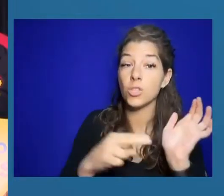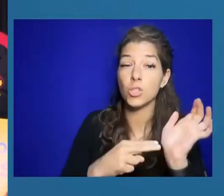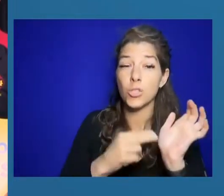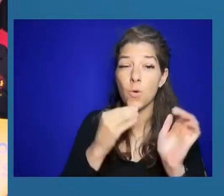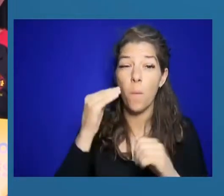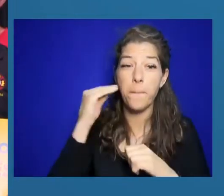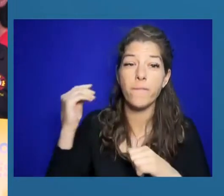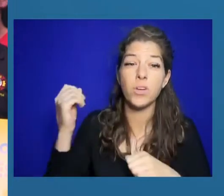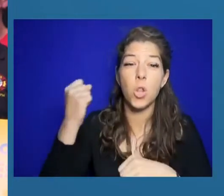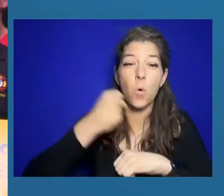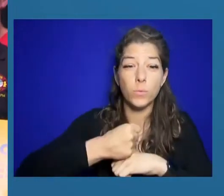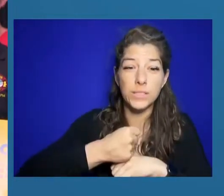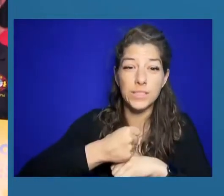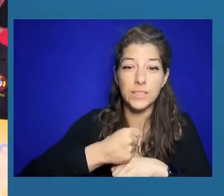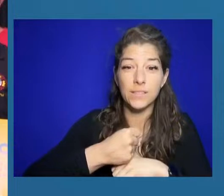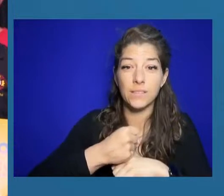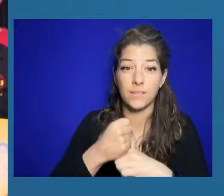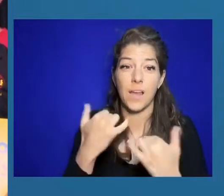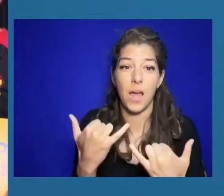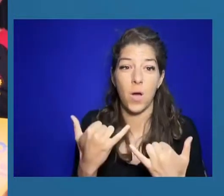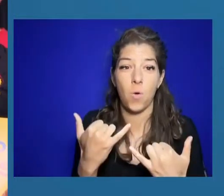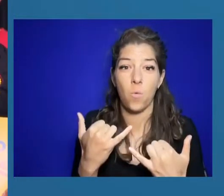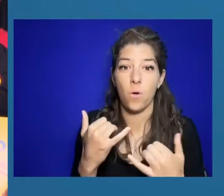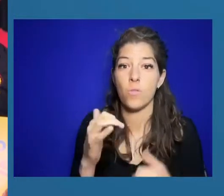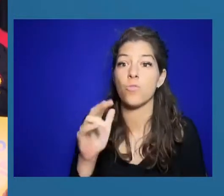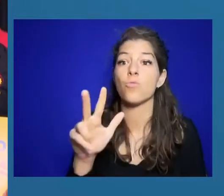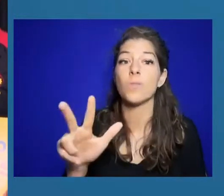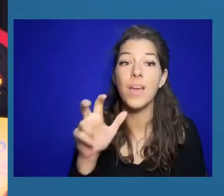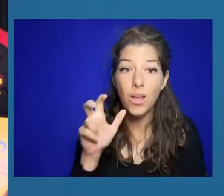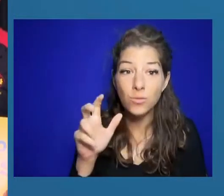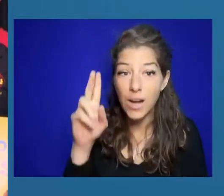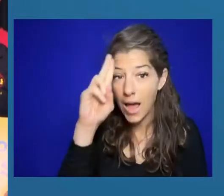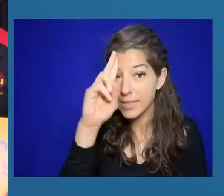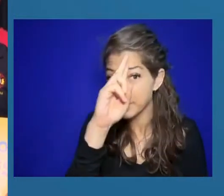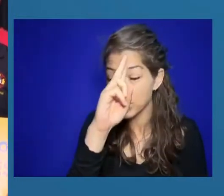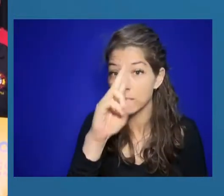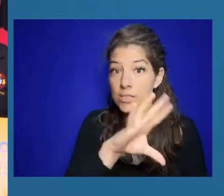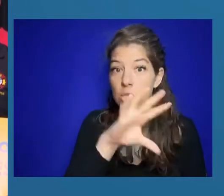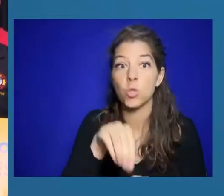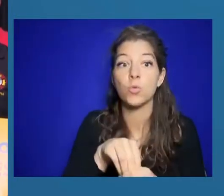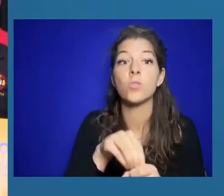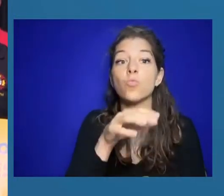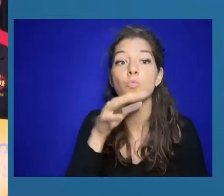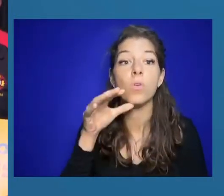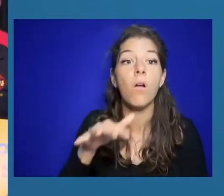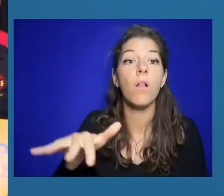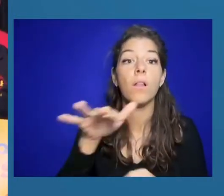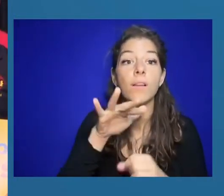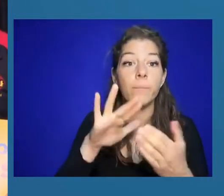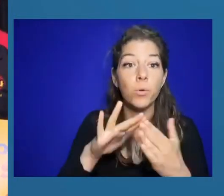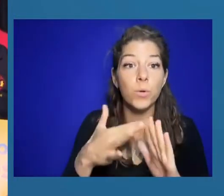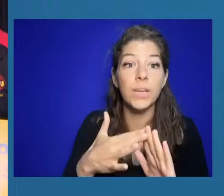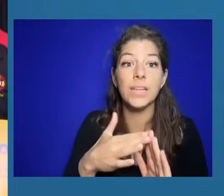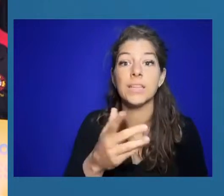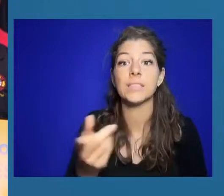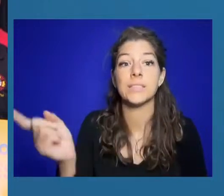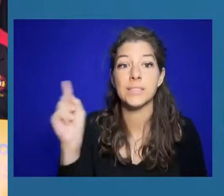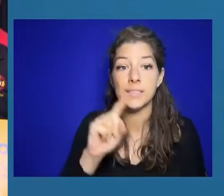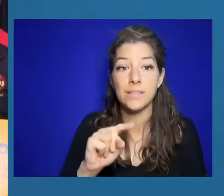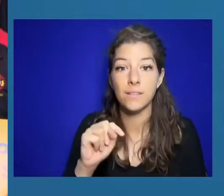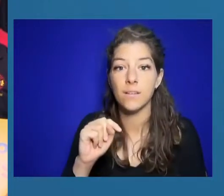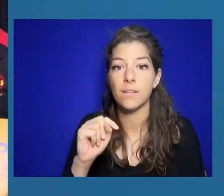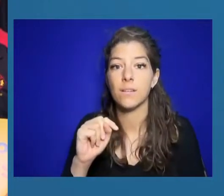closure in this country. Over 300 hospitals, including in rural communities, rural America,